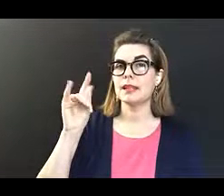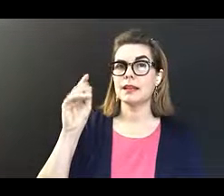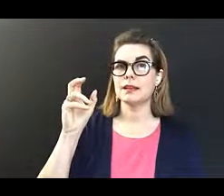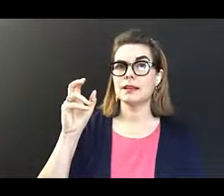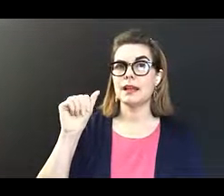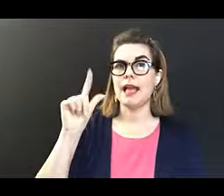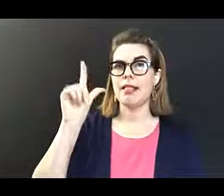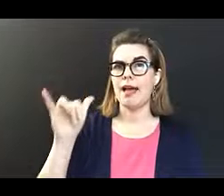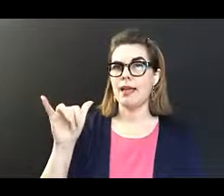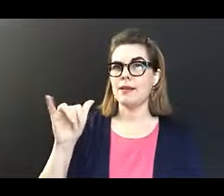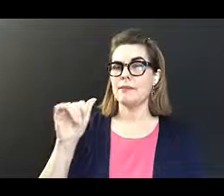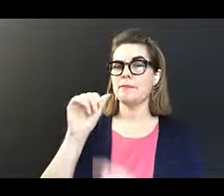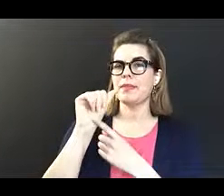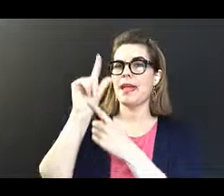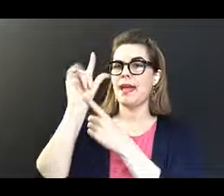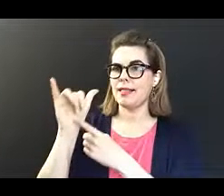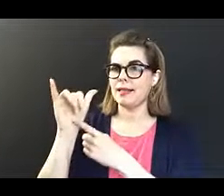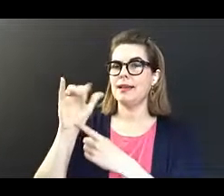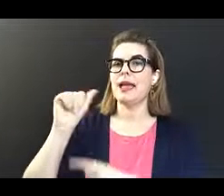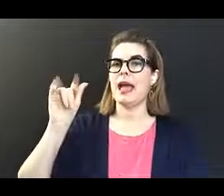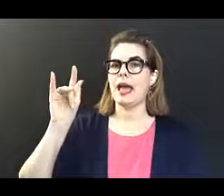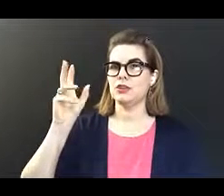Make Raven.